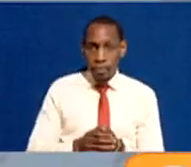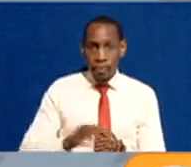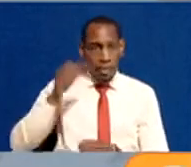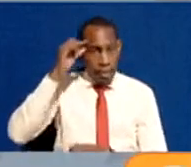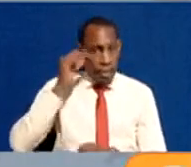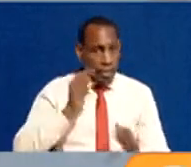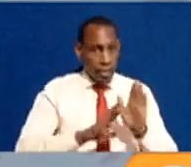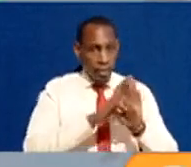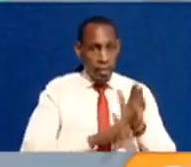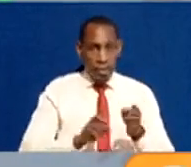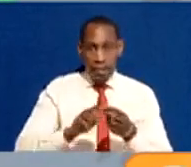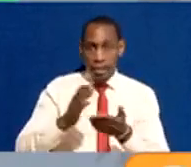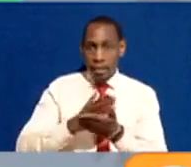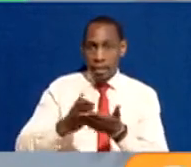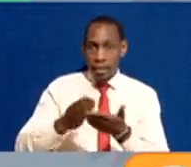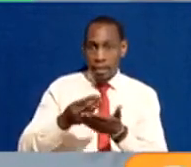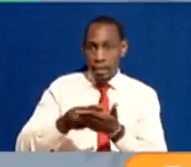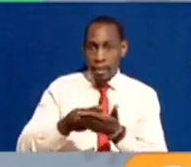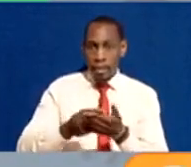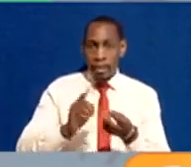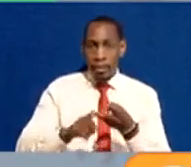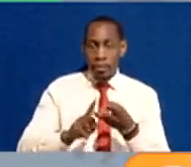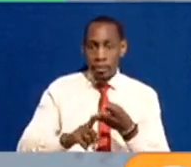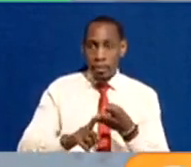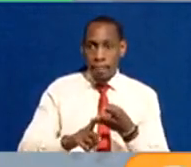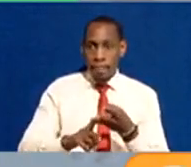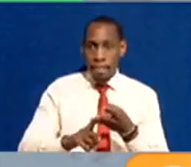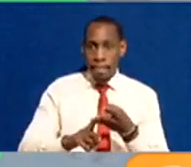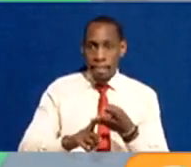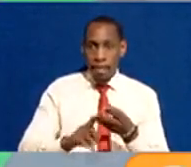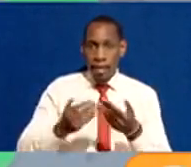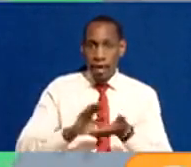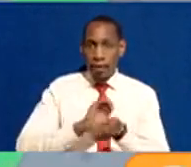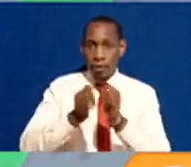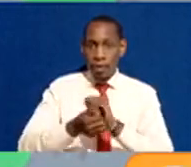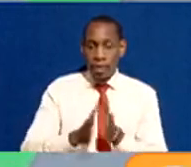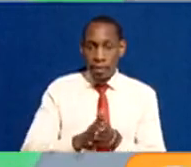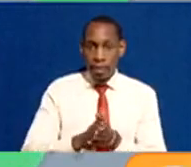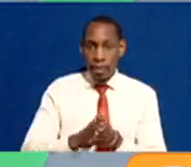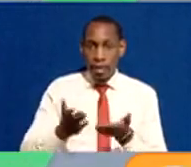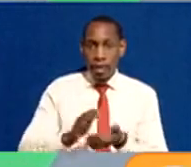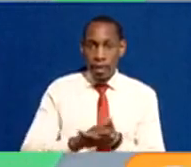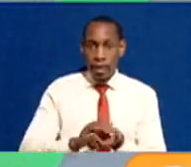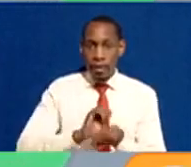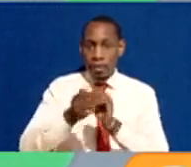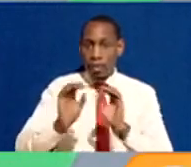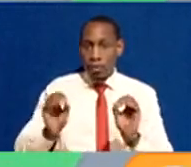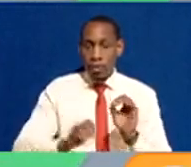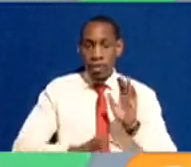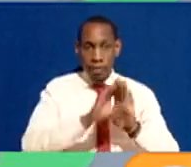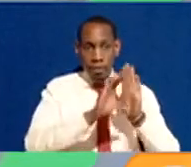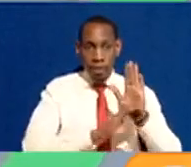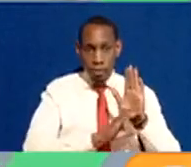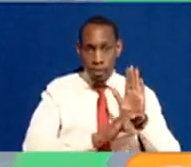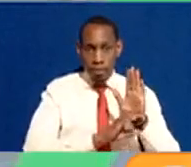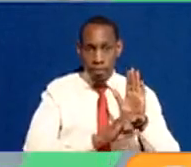rule, the division of revenue row, and famously on how to amend, or shall I say, how not to amend the